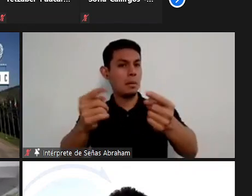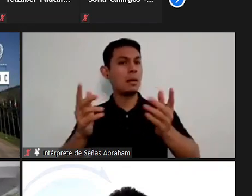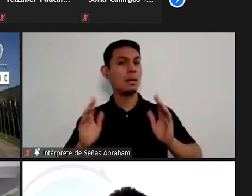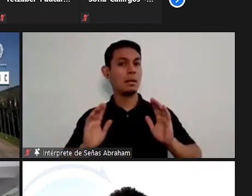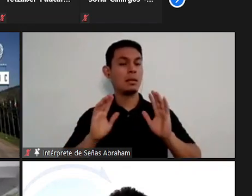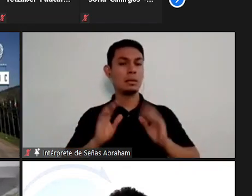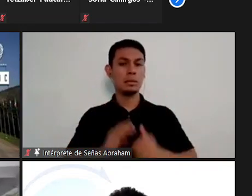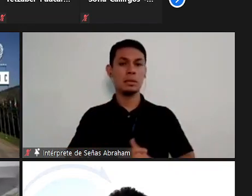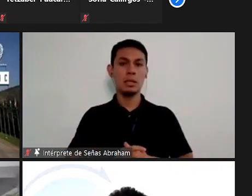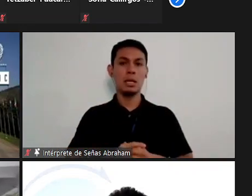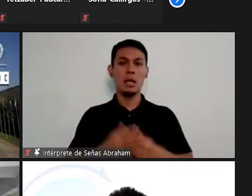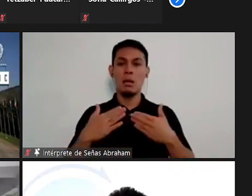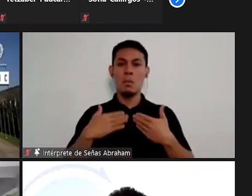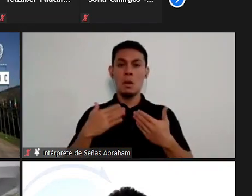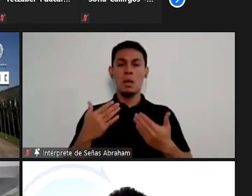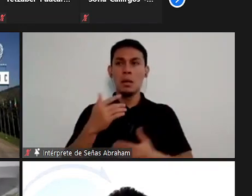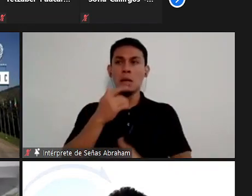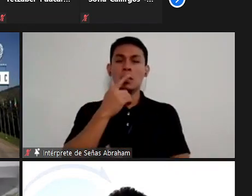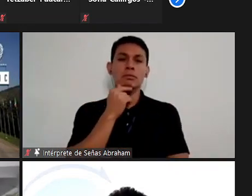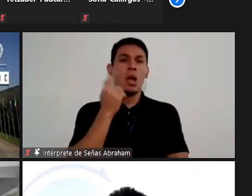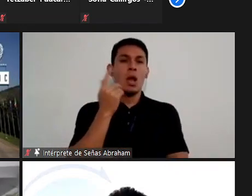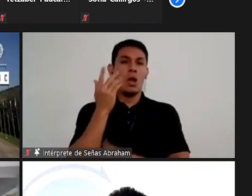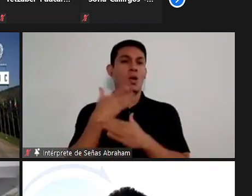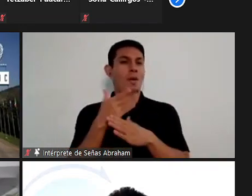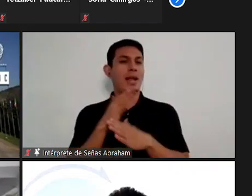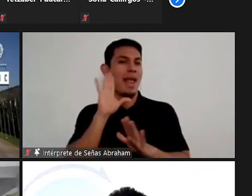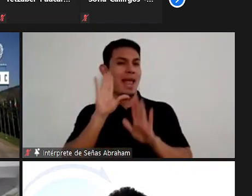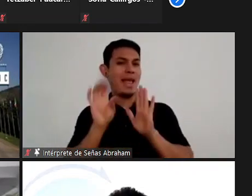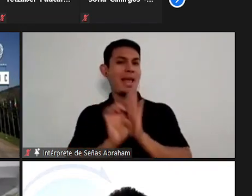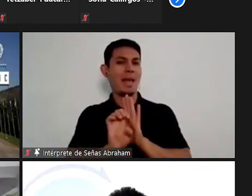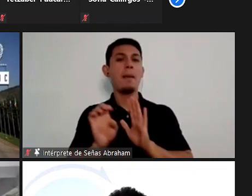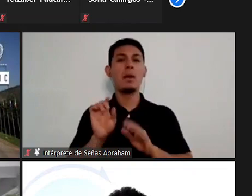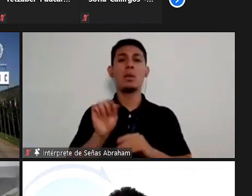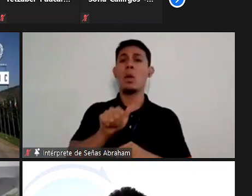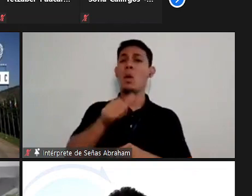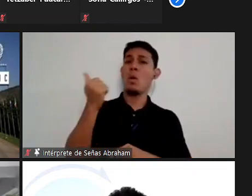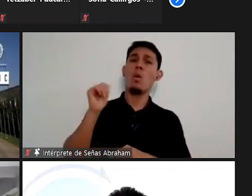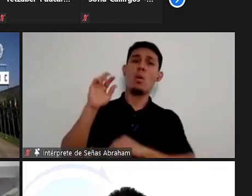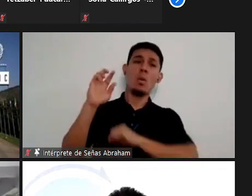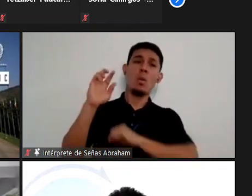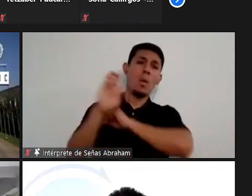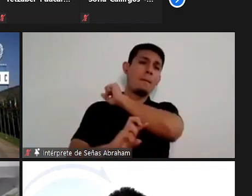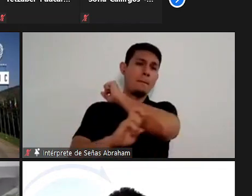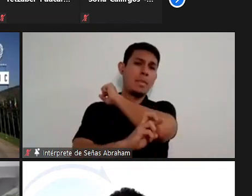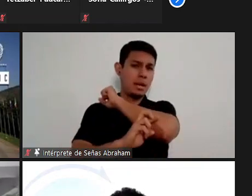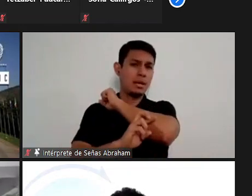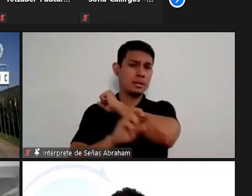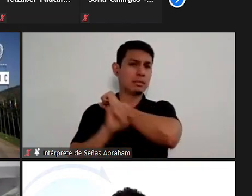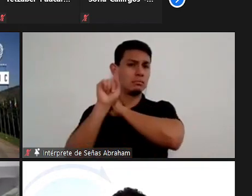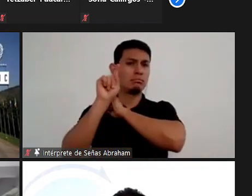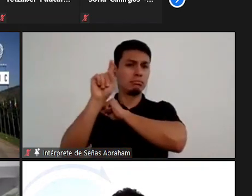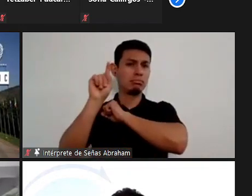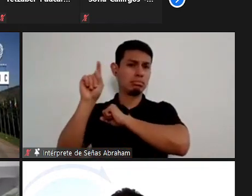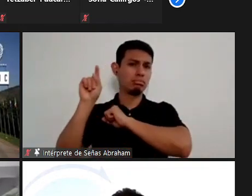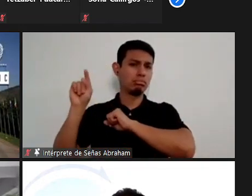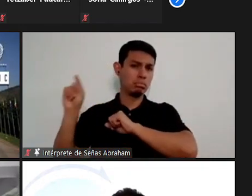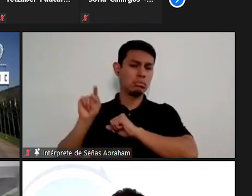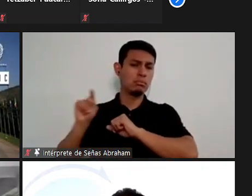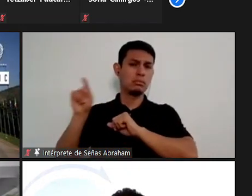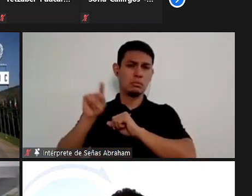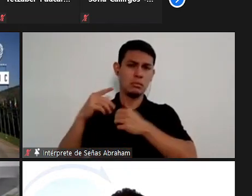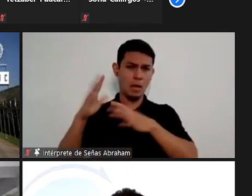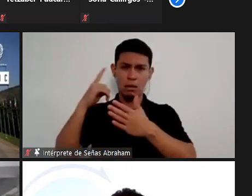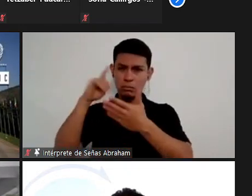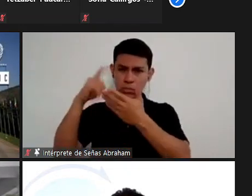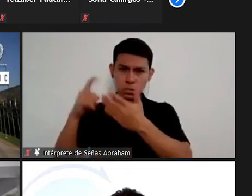effect what concrete effects this plan might have and i would like to share some examples of other countries are where we